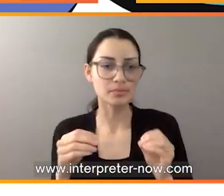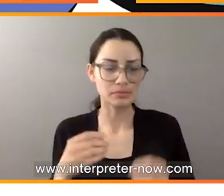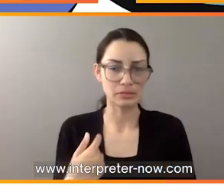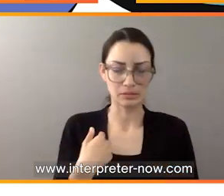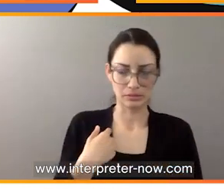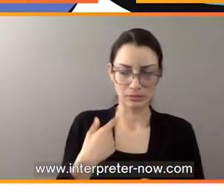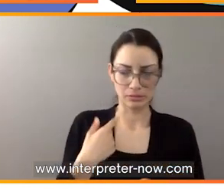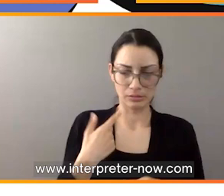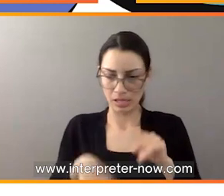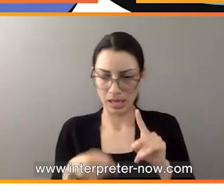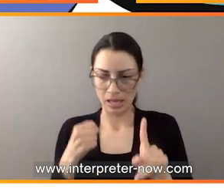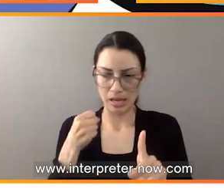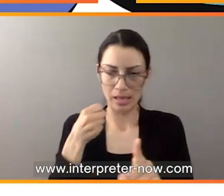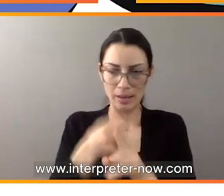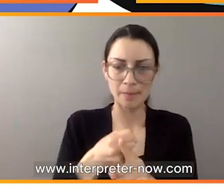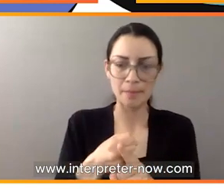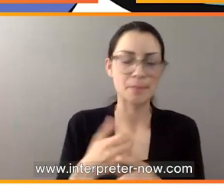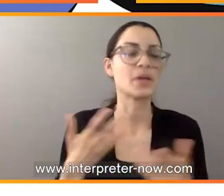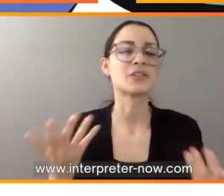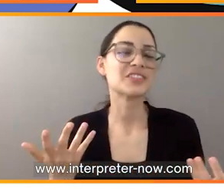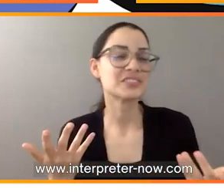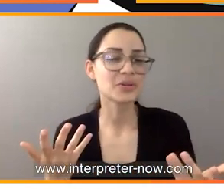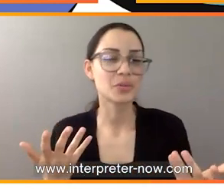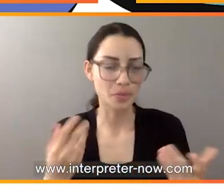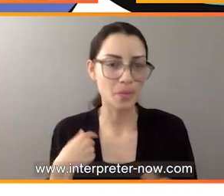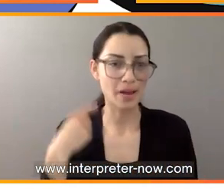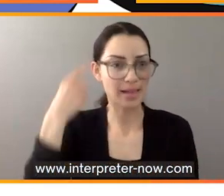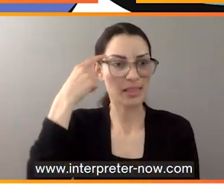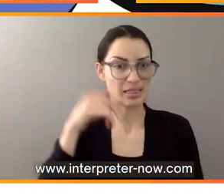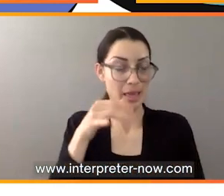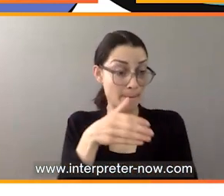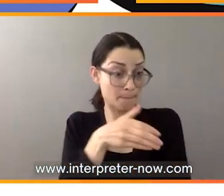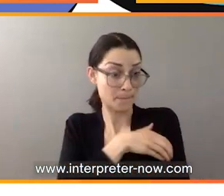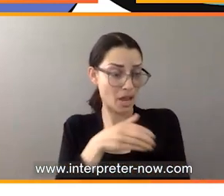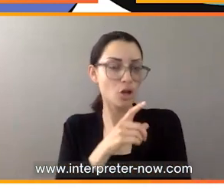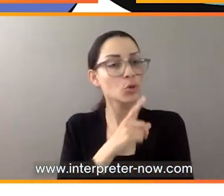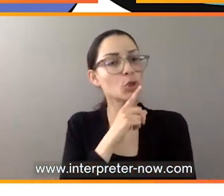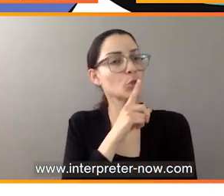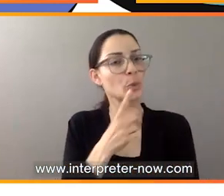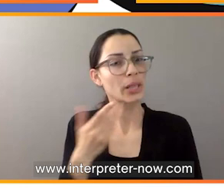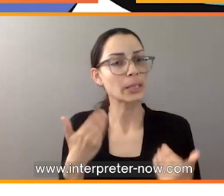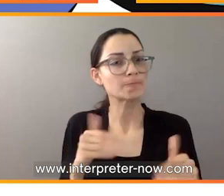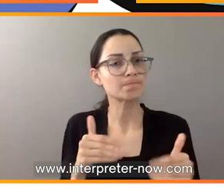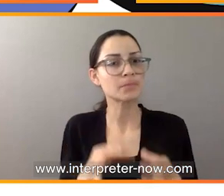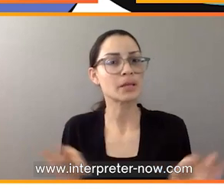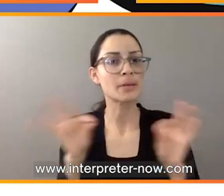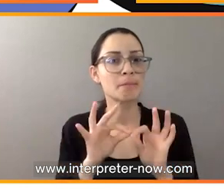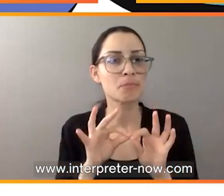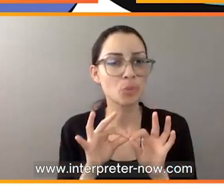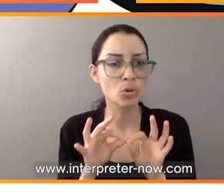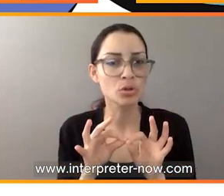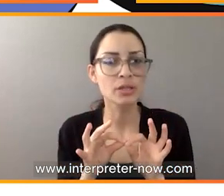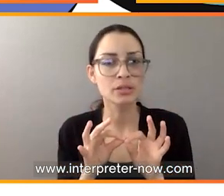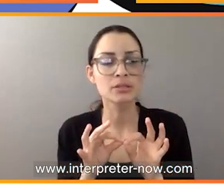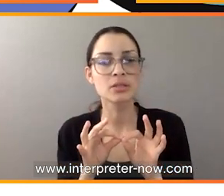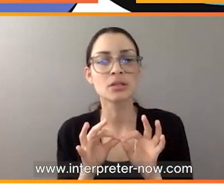empowerment, a lack of being able to impact what's happening in that moment. And so I think that power